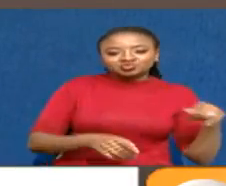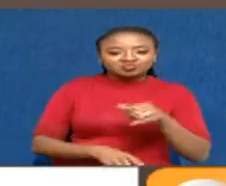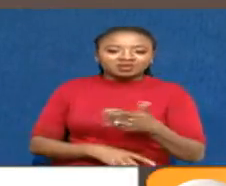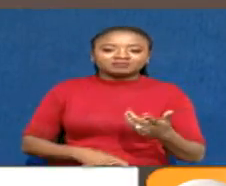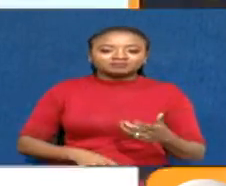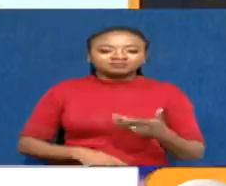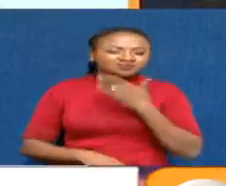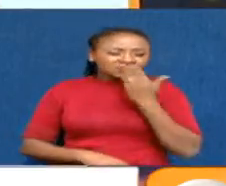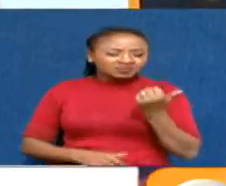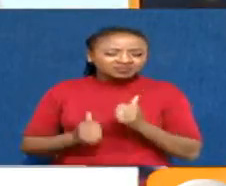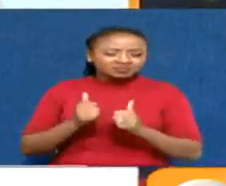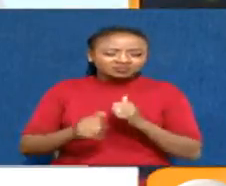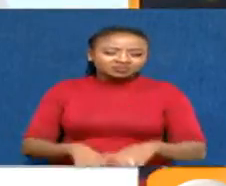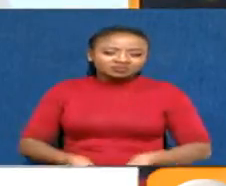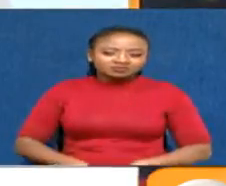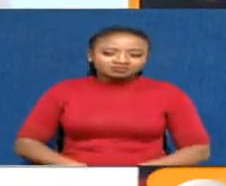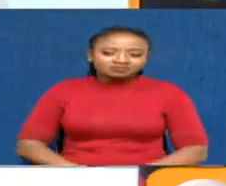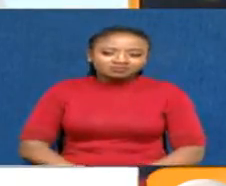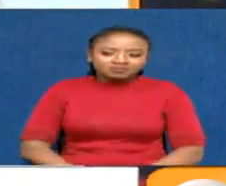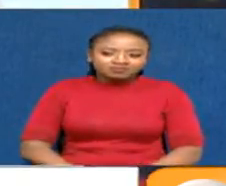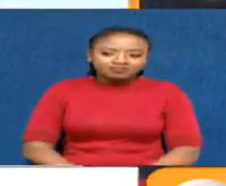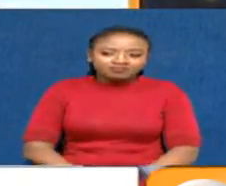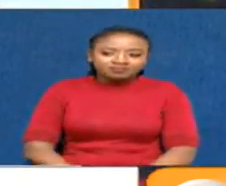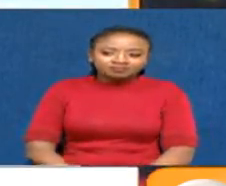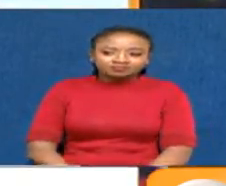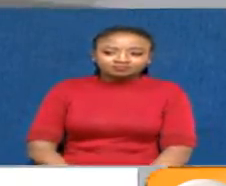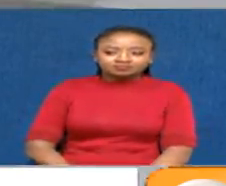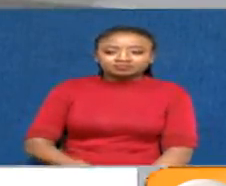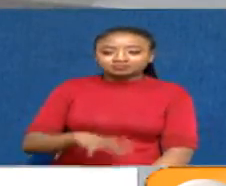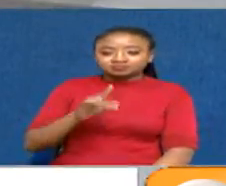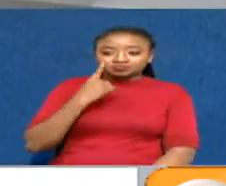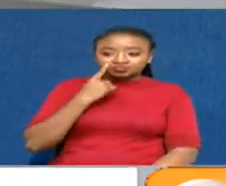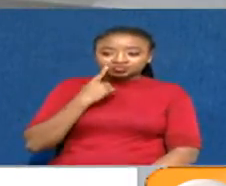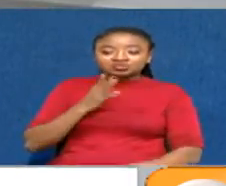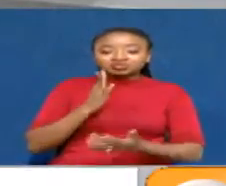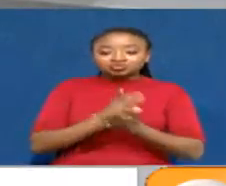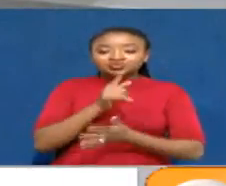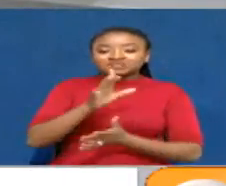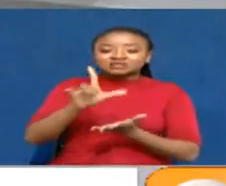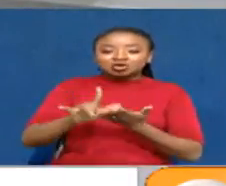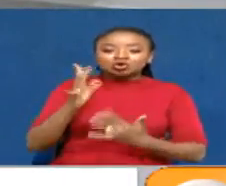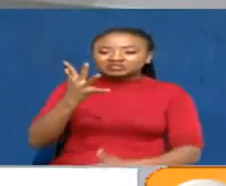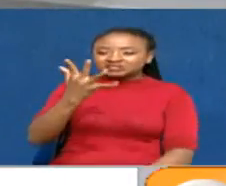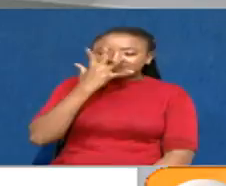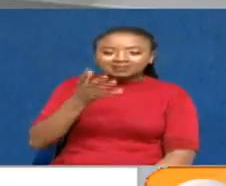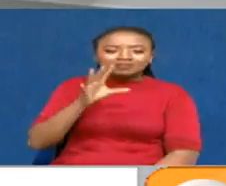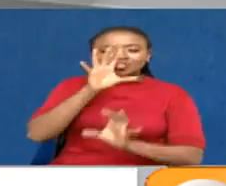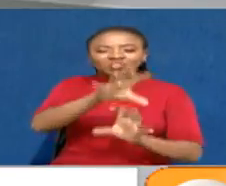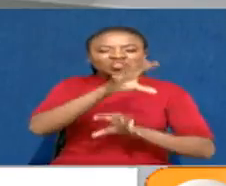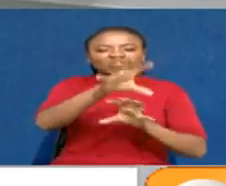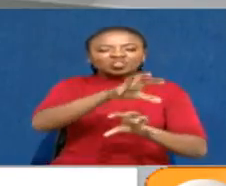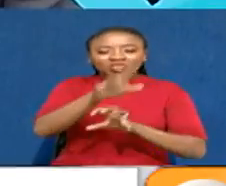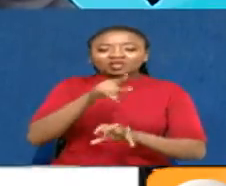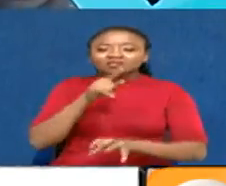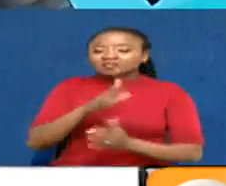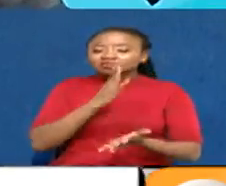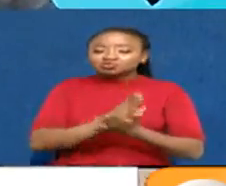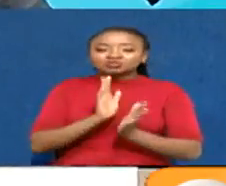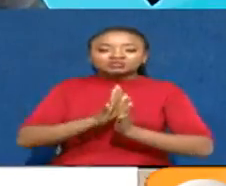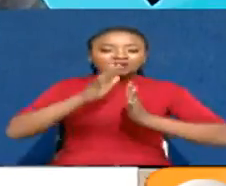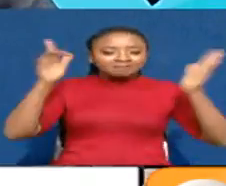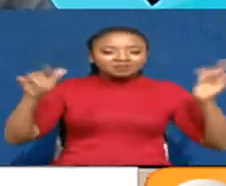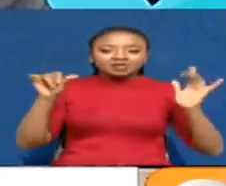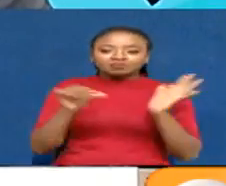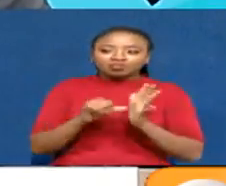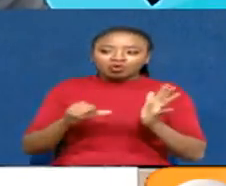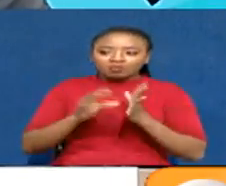list. Chairman. So it seems that this debt shaming issue is the big problem that